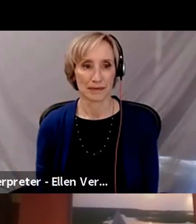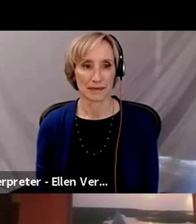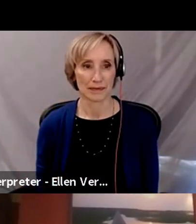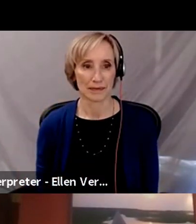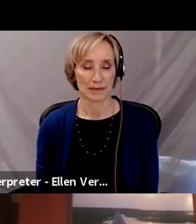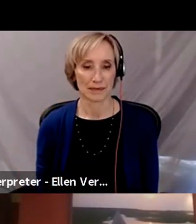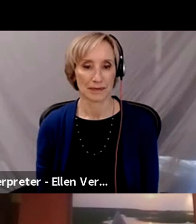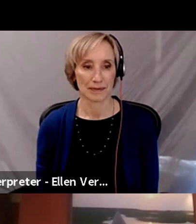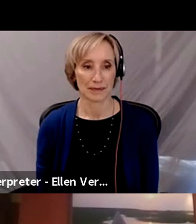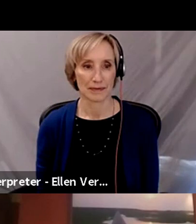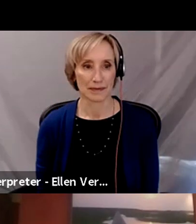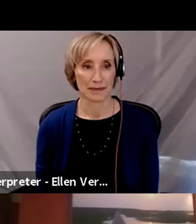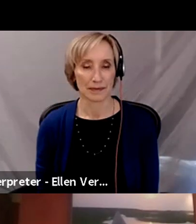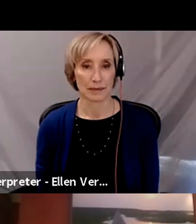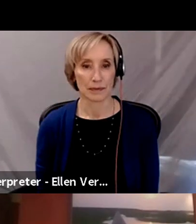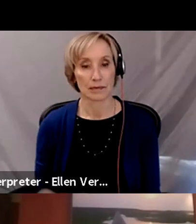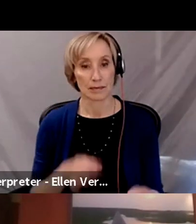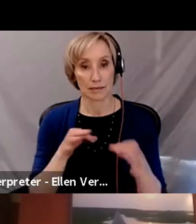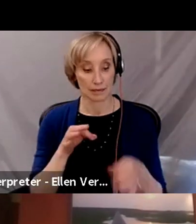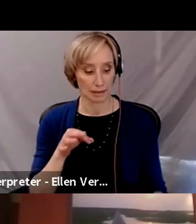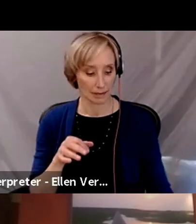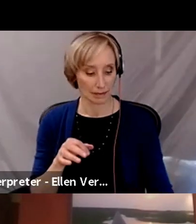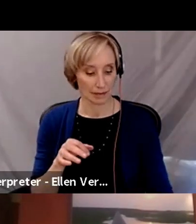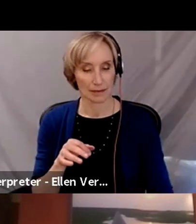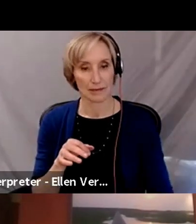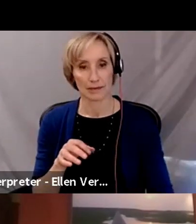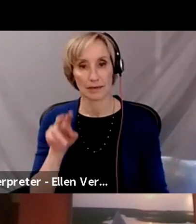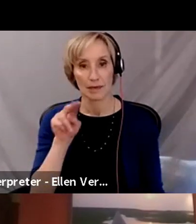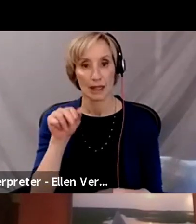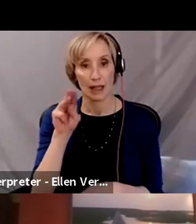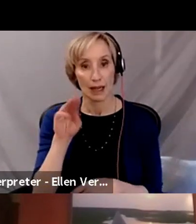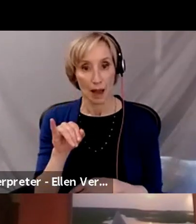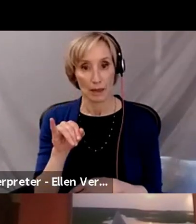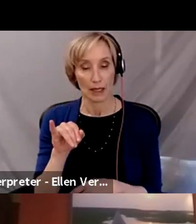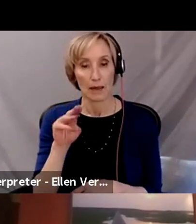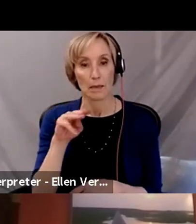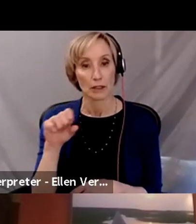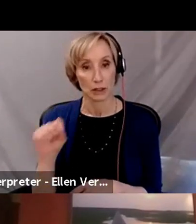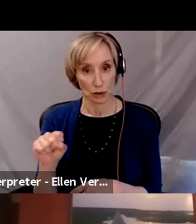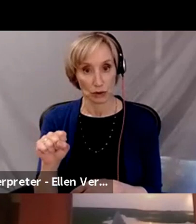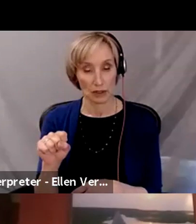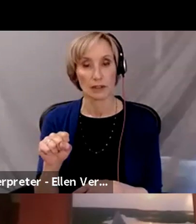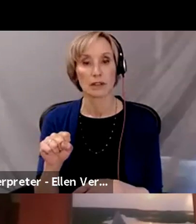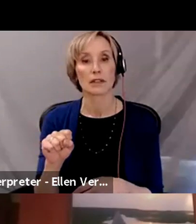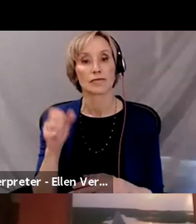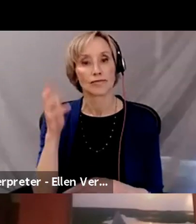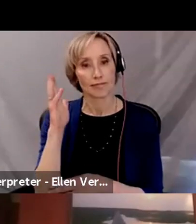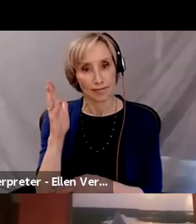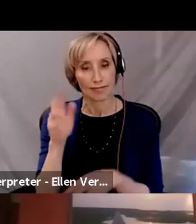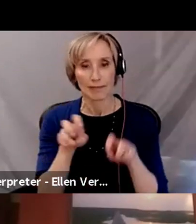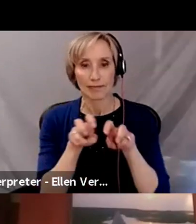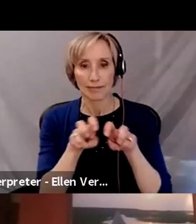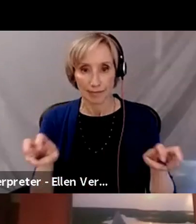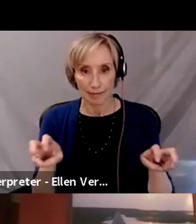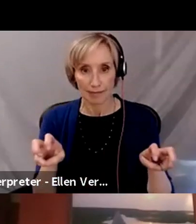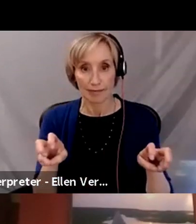So NAMI Massachusetts is presenting this series of panels that ask the question, what does it mean to truly achieve mental